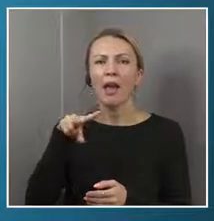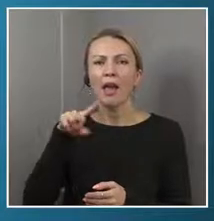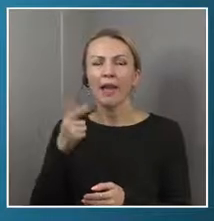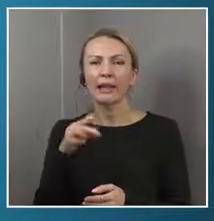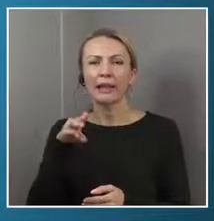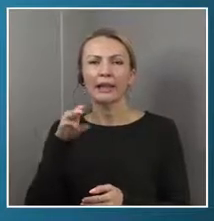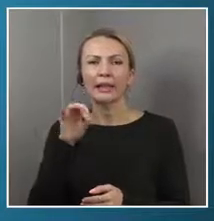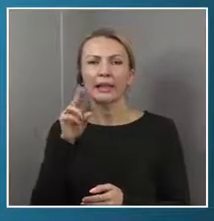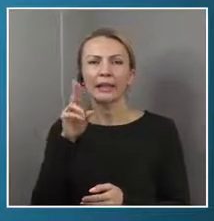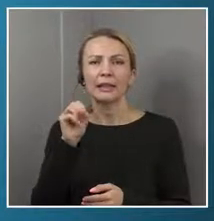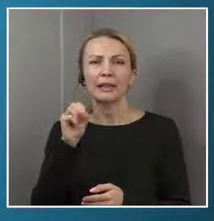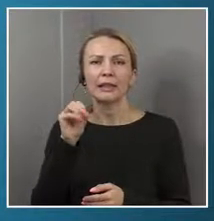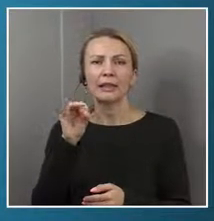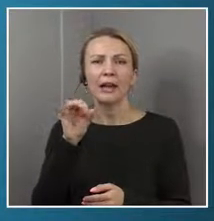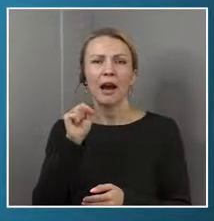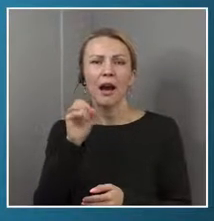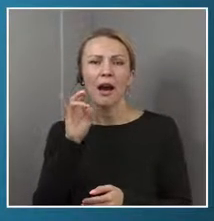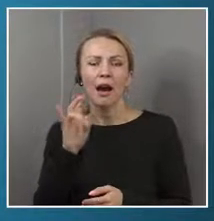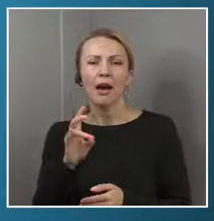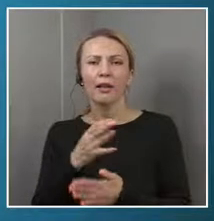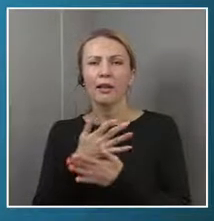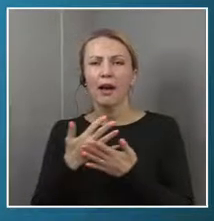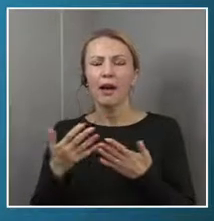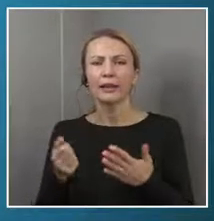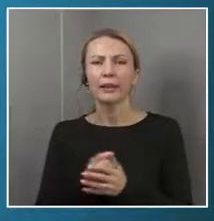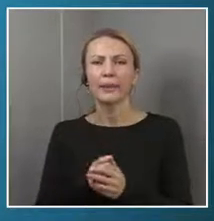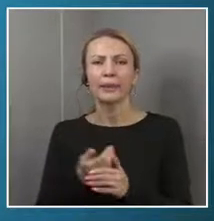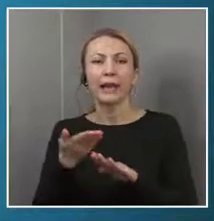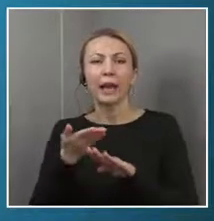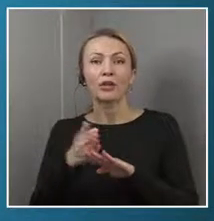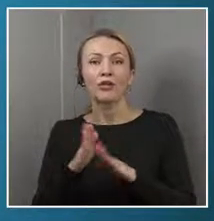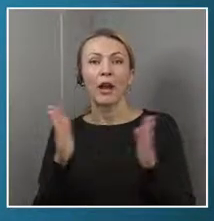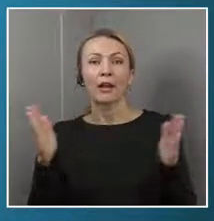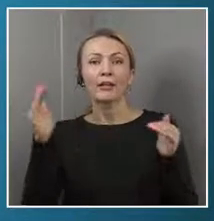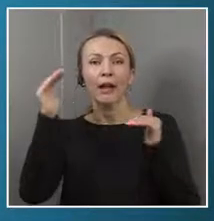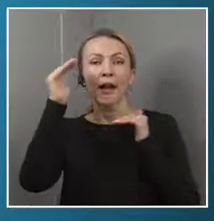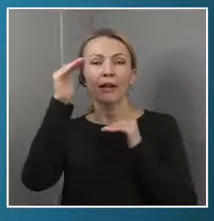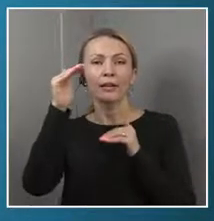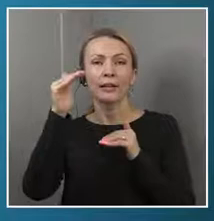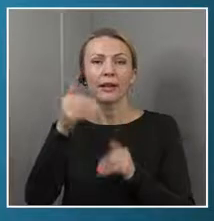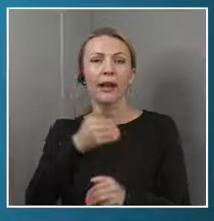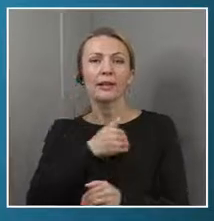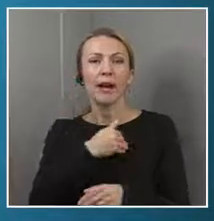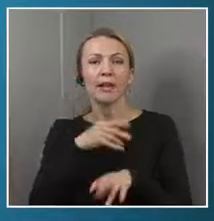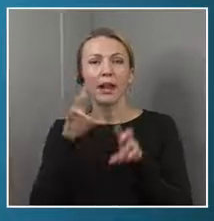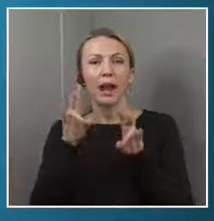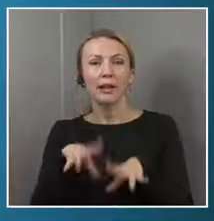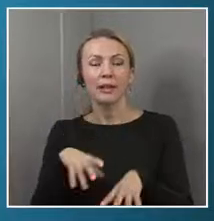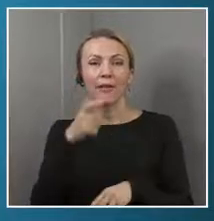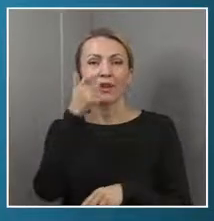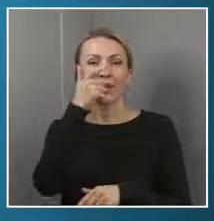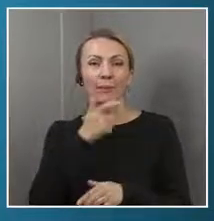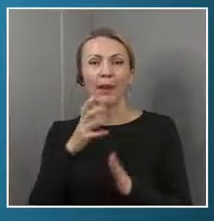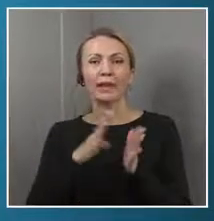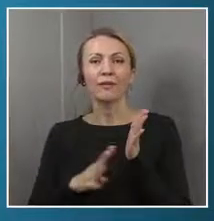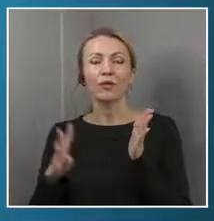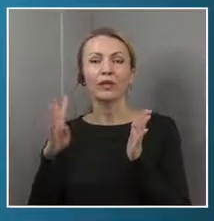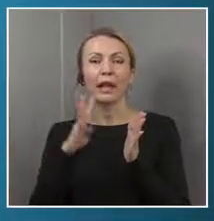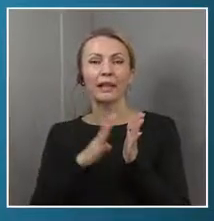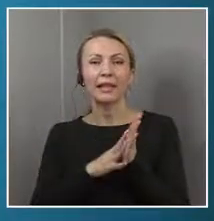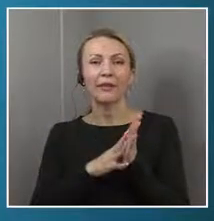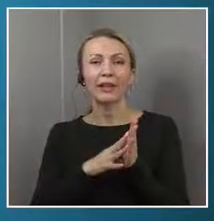the pictures that they personally wanted to keep for themselves, 99 altogether, and they exhibited the rest for